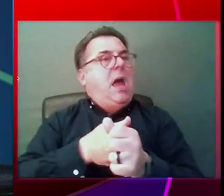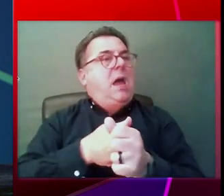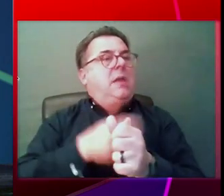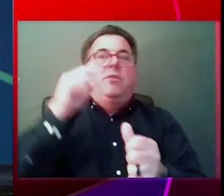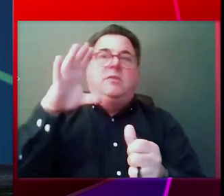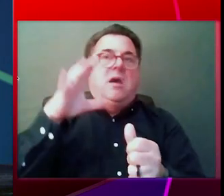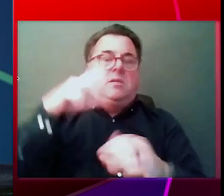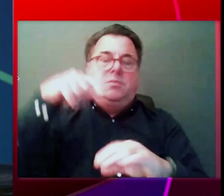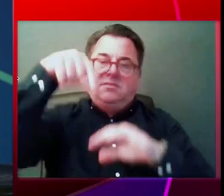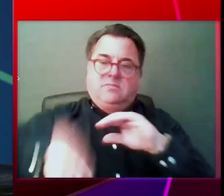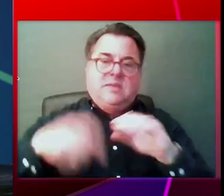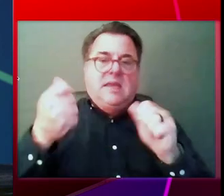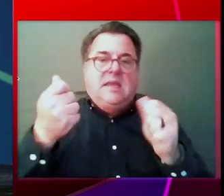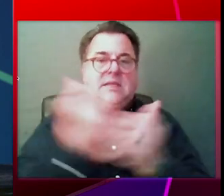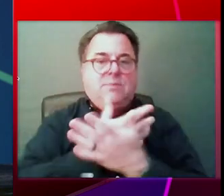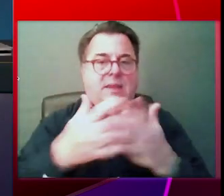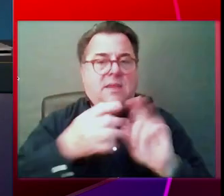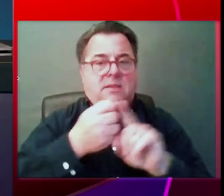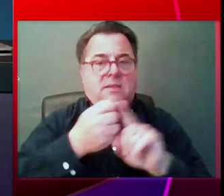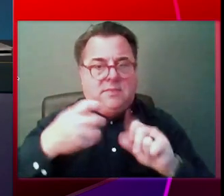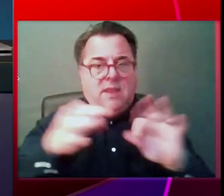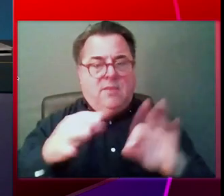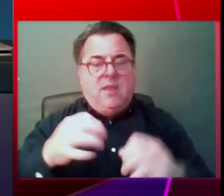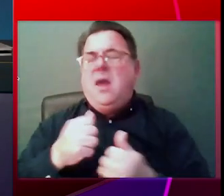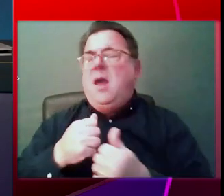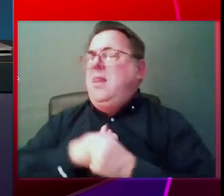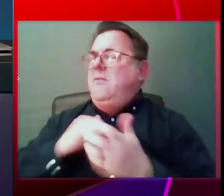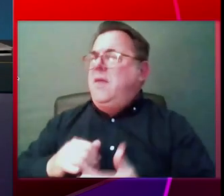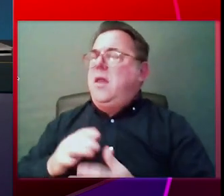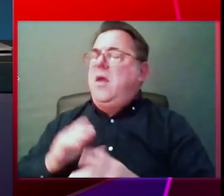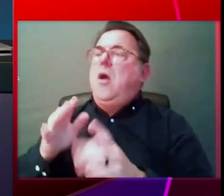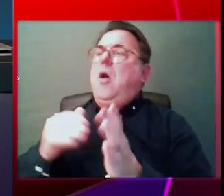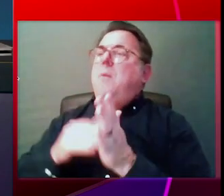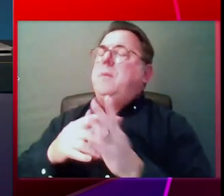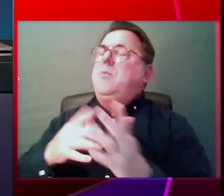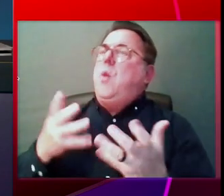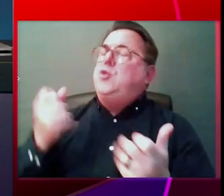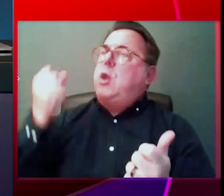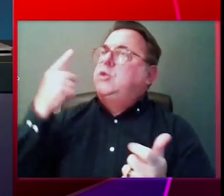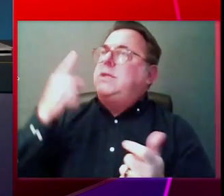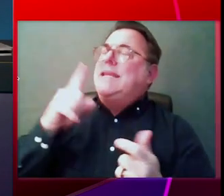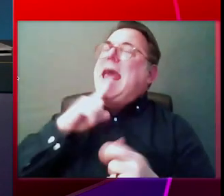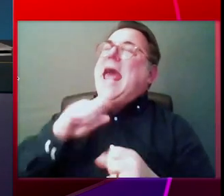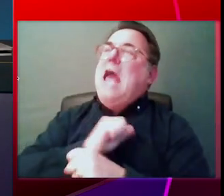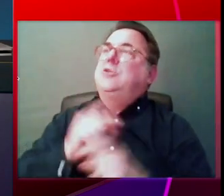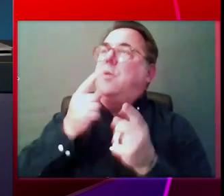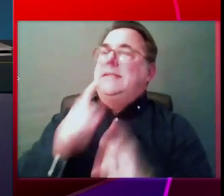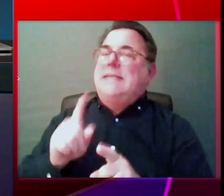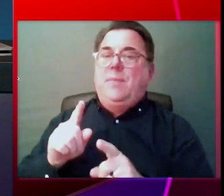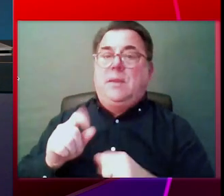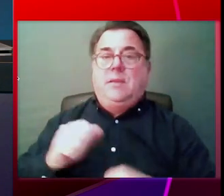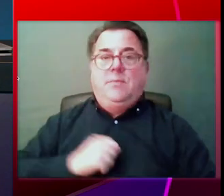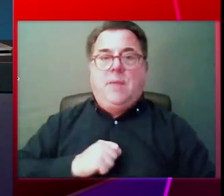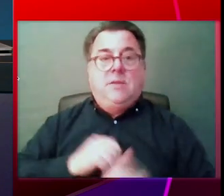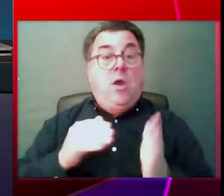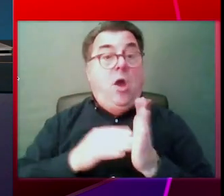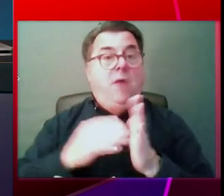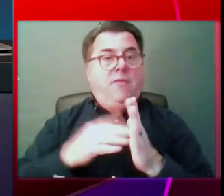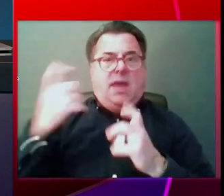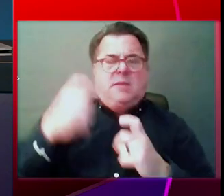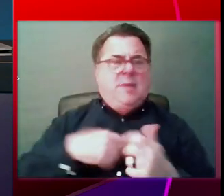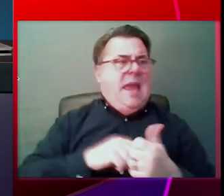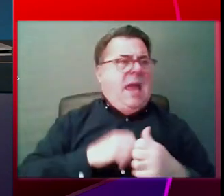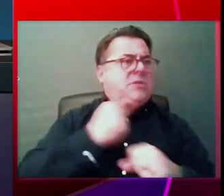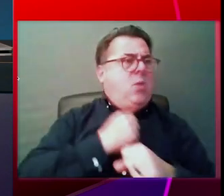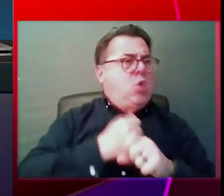and explain all of this. I love that. I mean, it's so common that people really want to understand actually what's going on. I know I get it a lot as a question as a solutions architect.